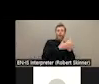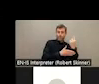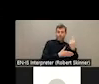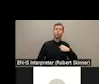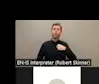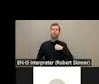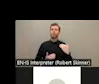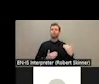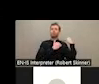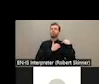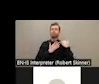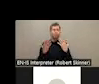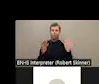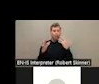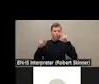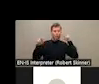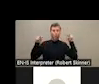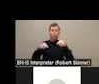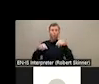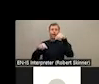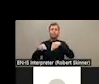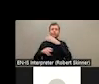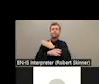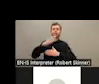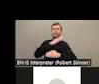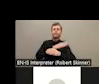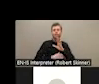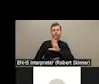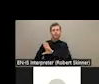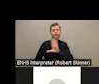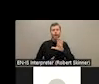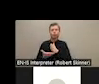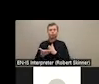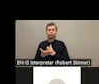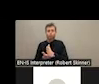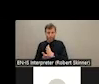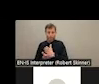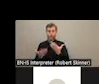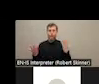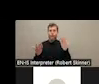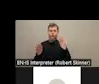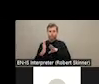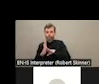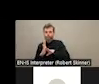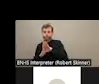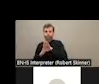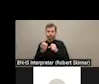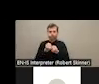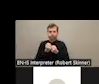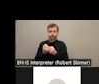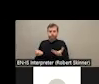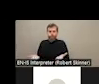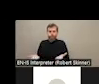commit ourselves to advance disability rights with the Convention on the Rights of Persons with Disabilities and policies